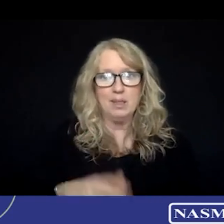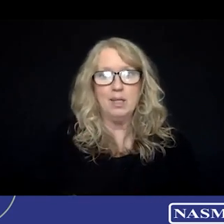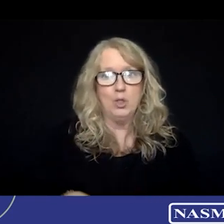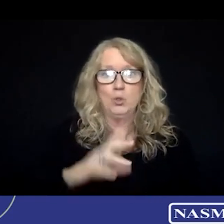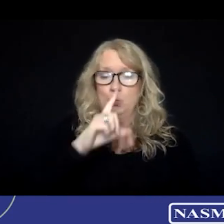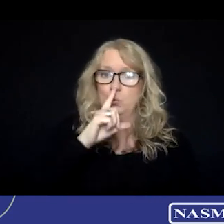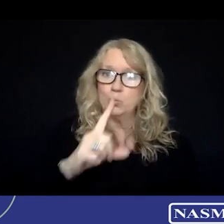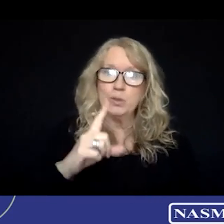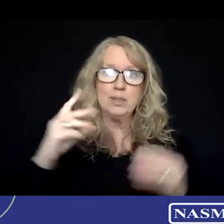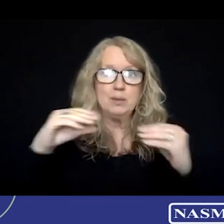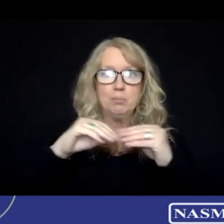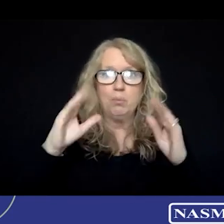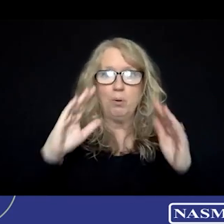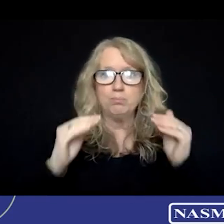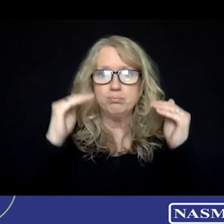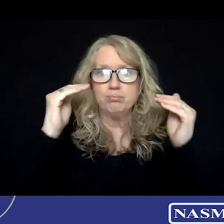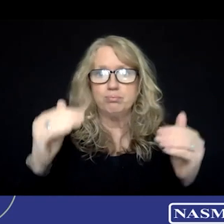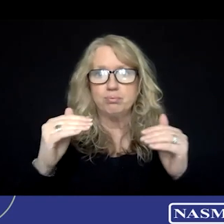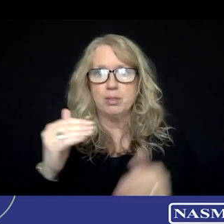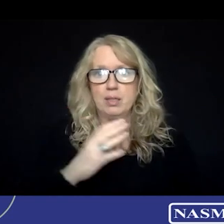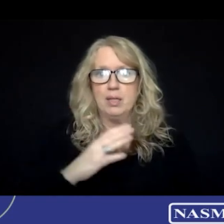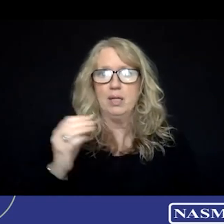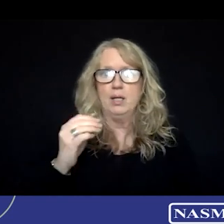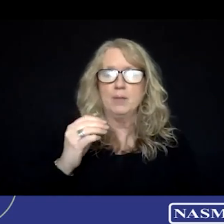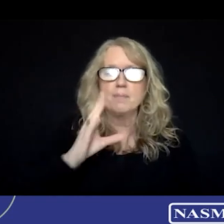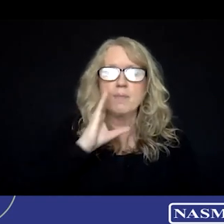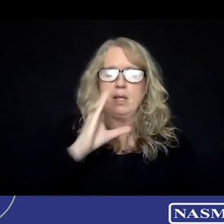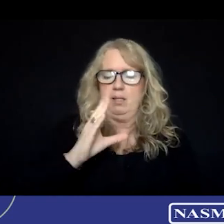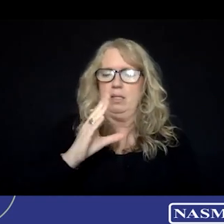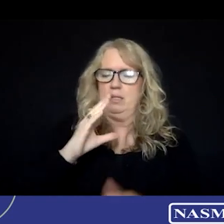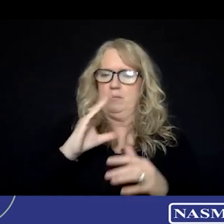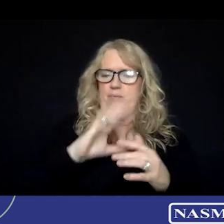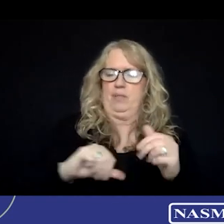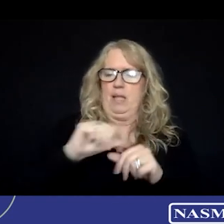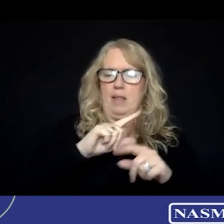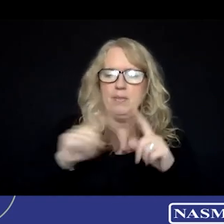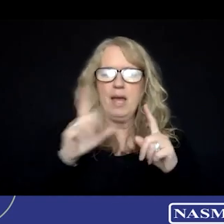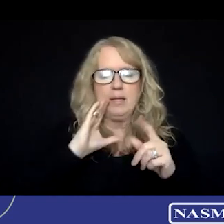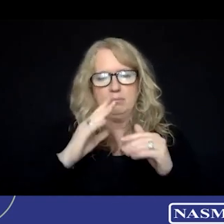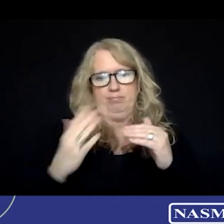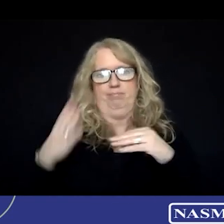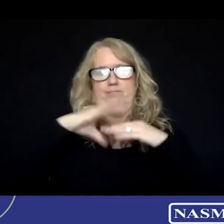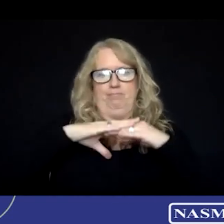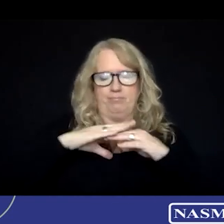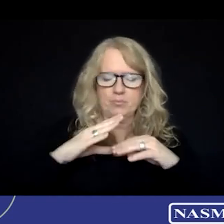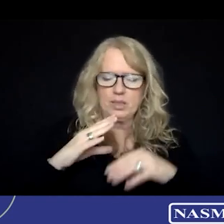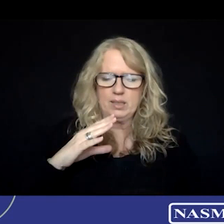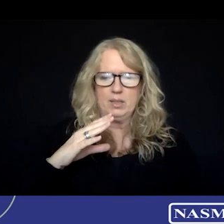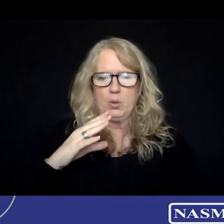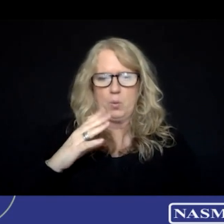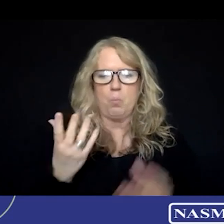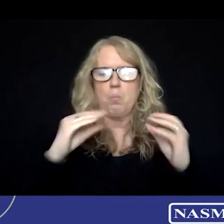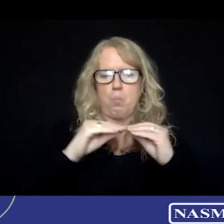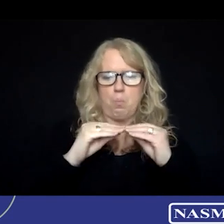really heightened feelings of social isolation for many people. Layering on top of that, you know, more